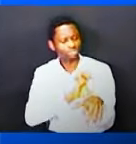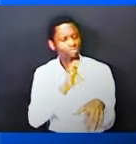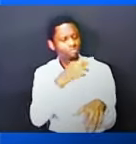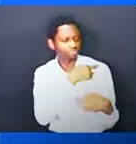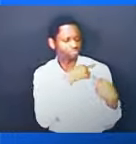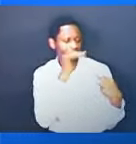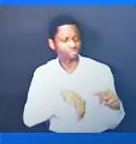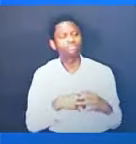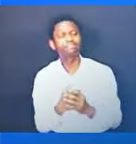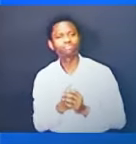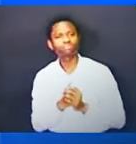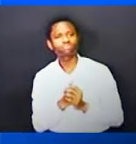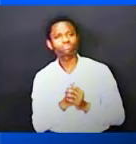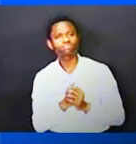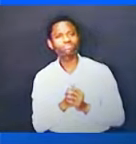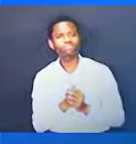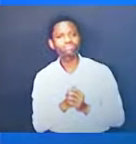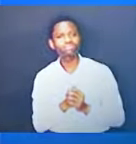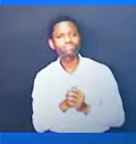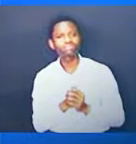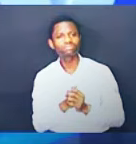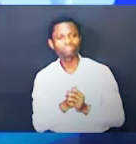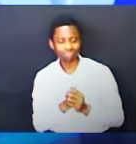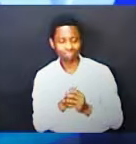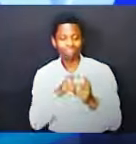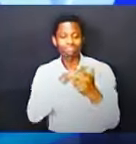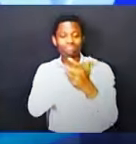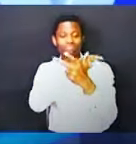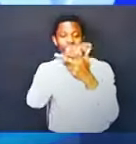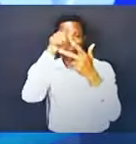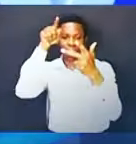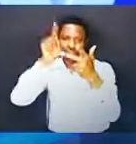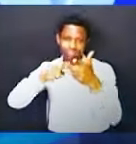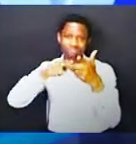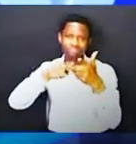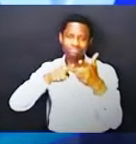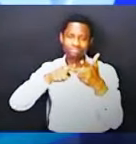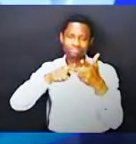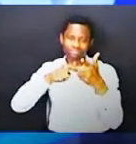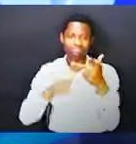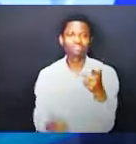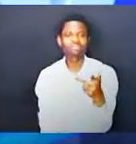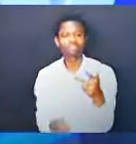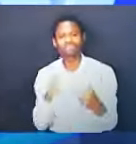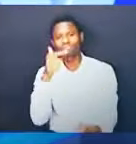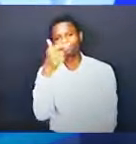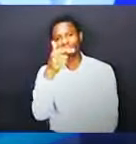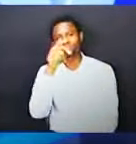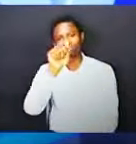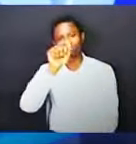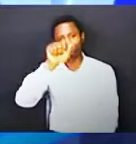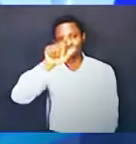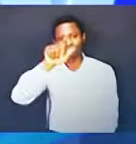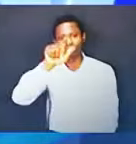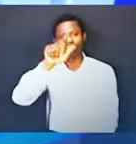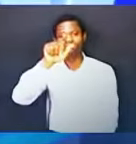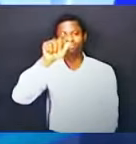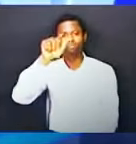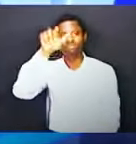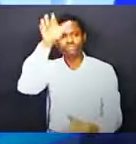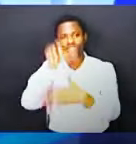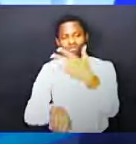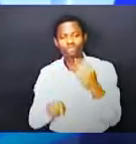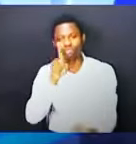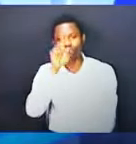wong." The last test. Nia ikato aye fa ifichro ni muna. Galatians 1:24. Galatians 4